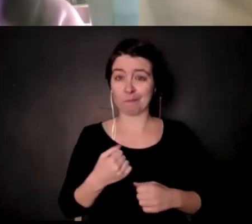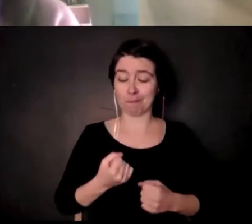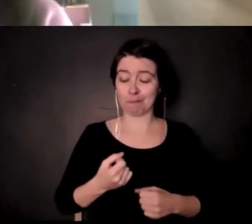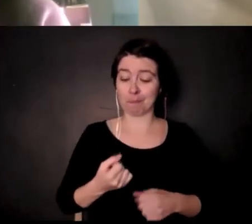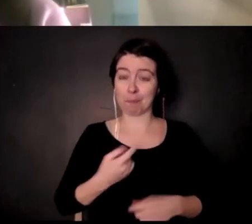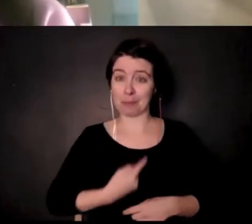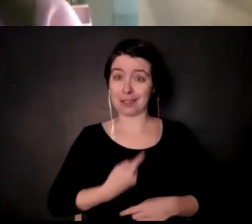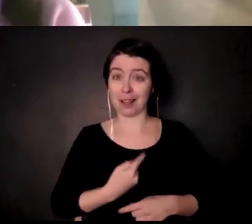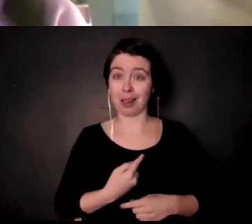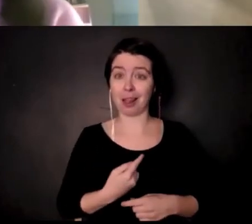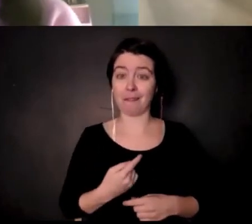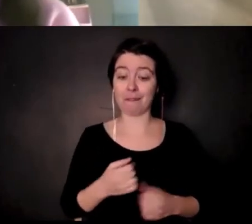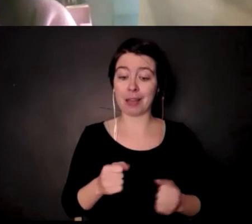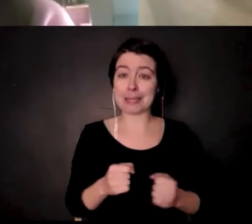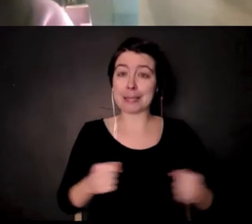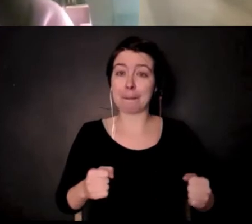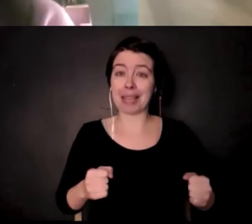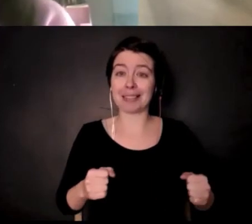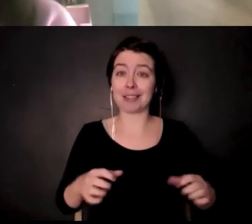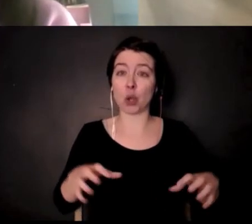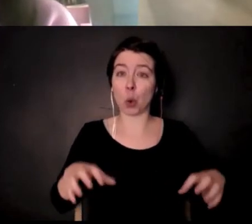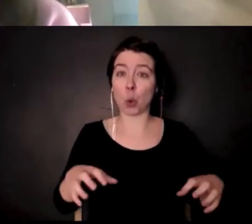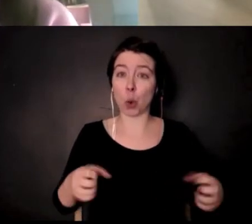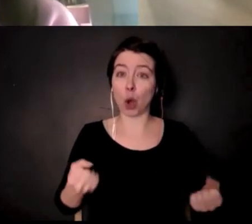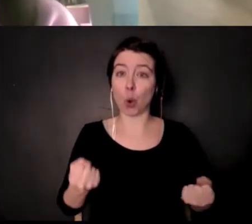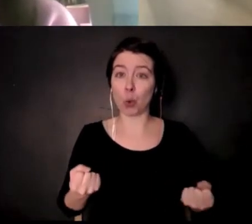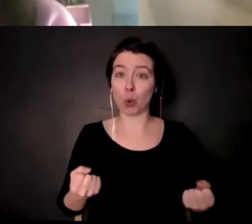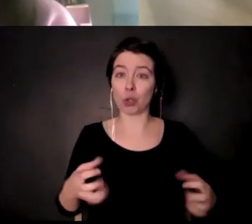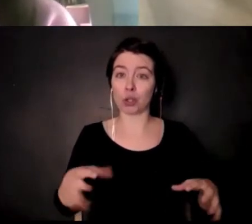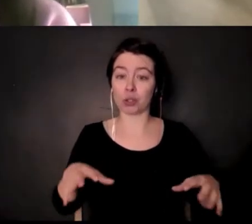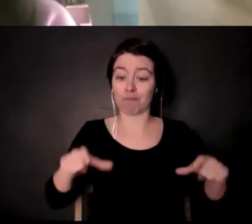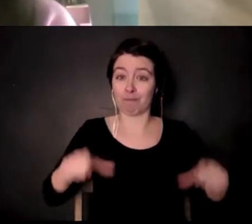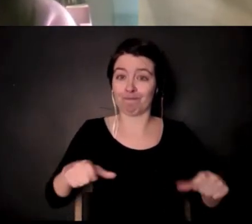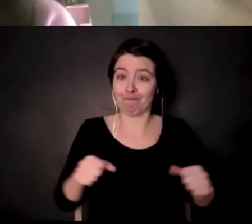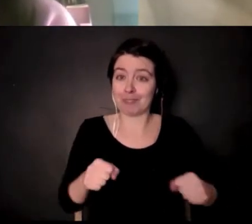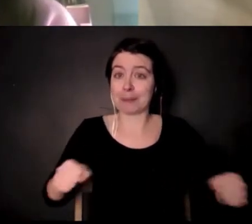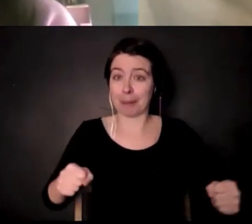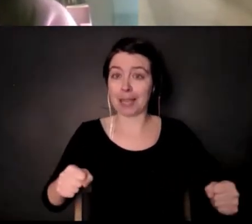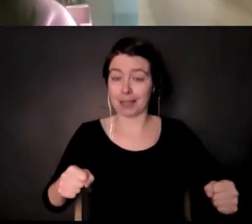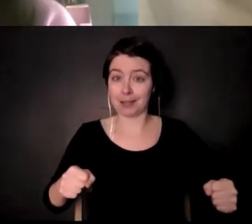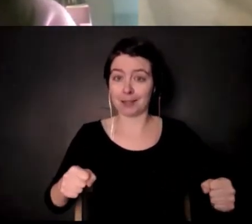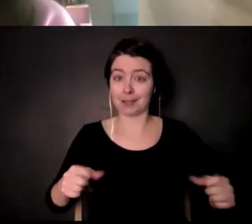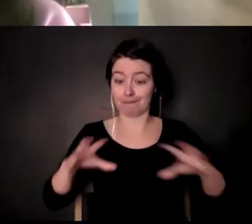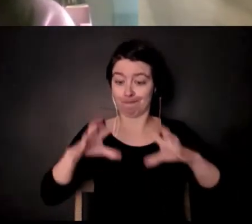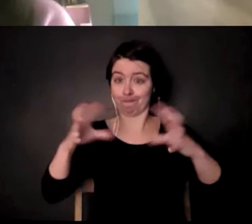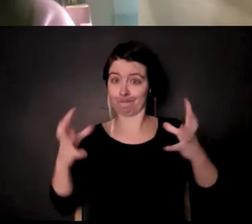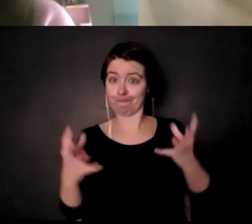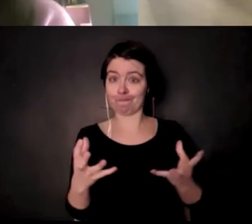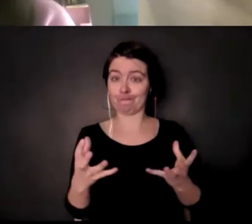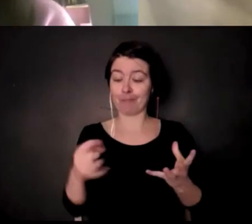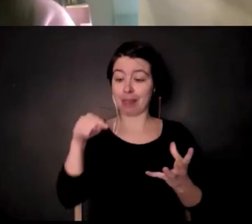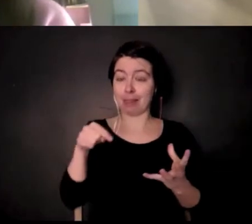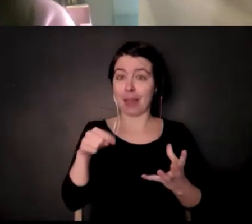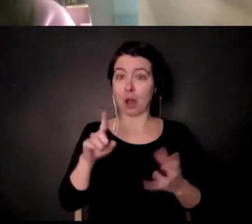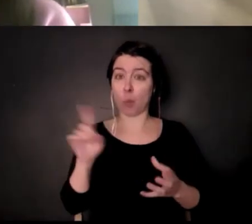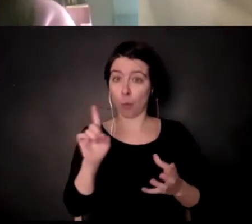in my own family space. I think I was the only person that was naming